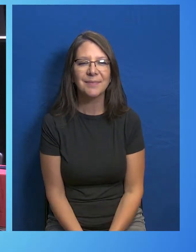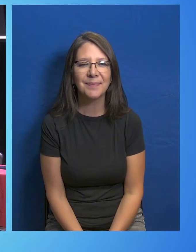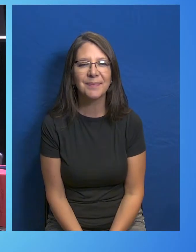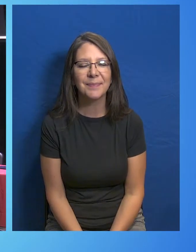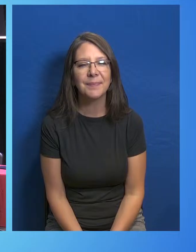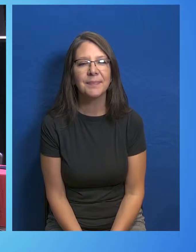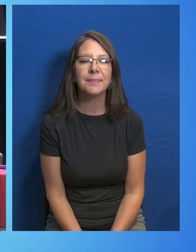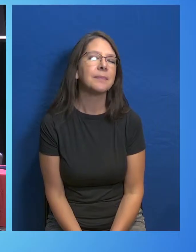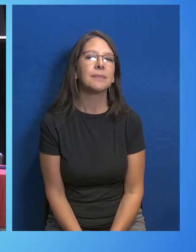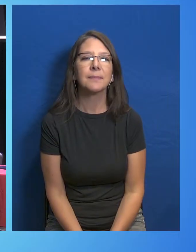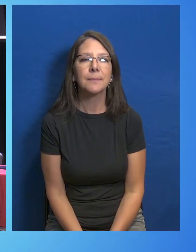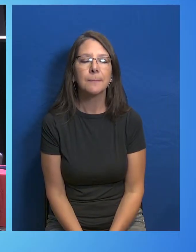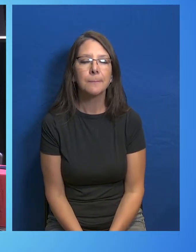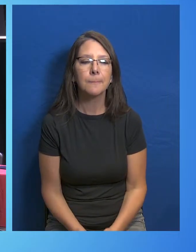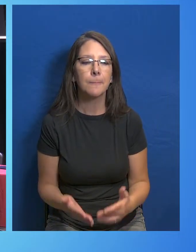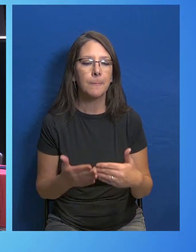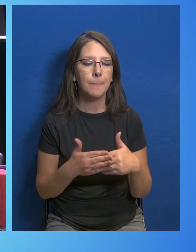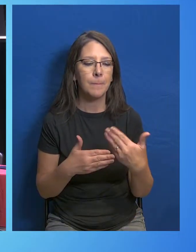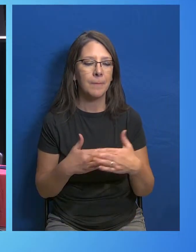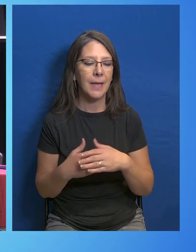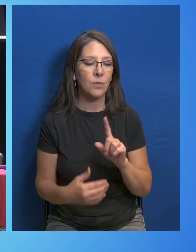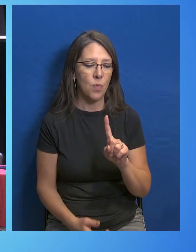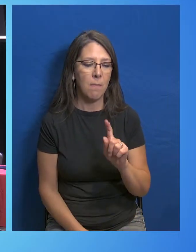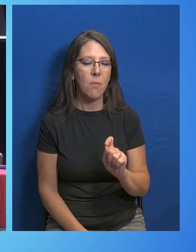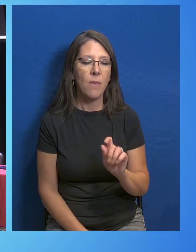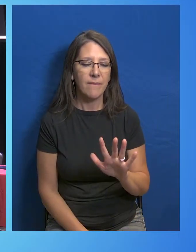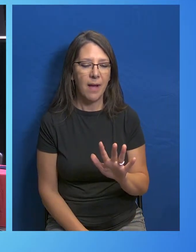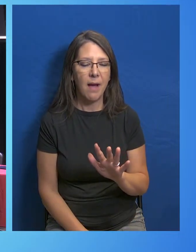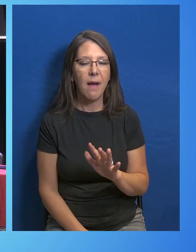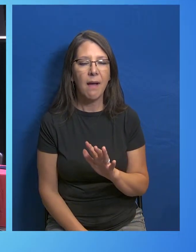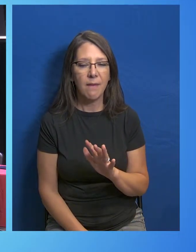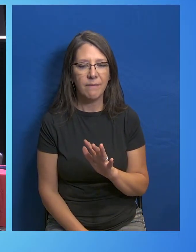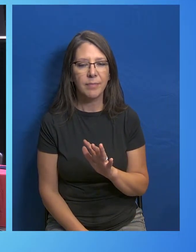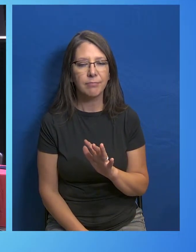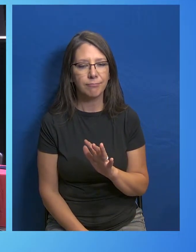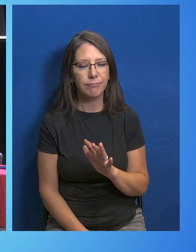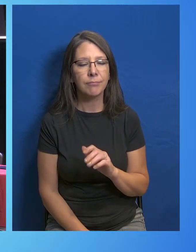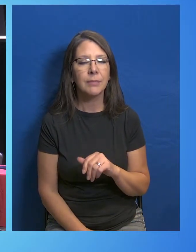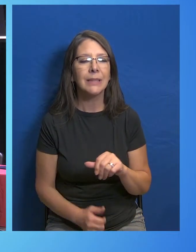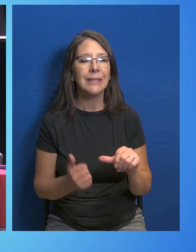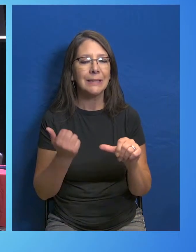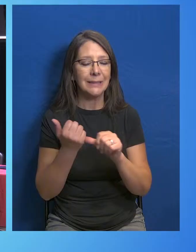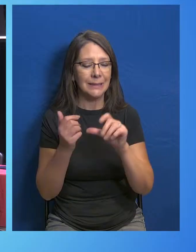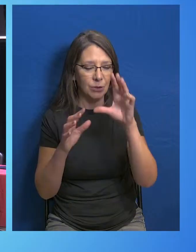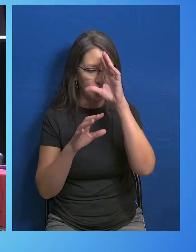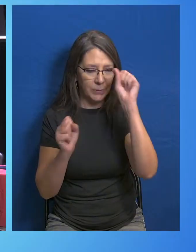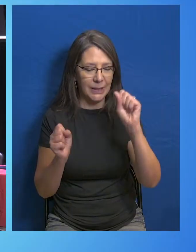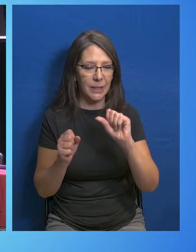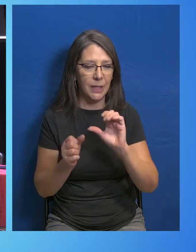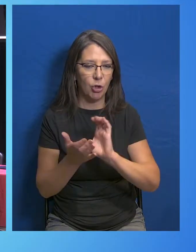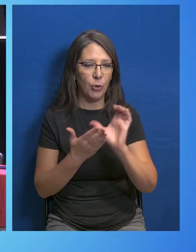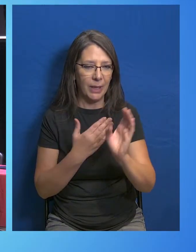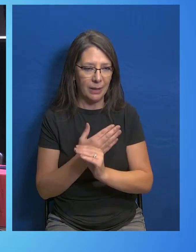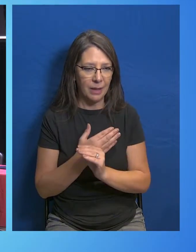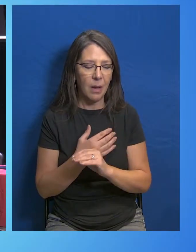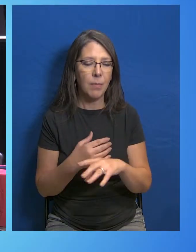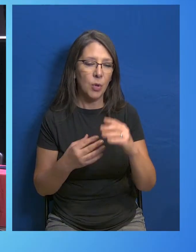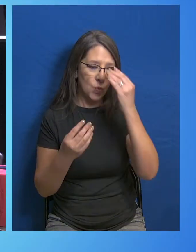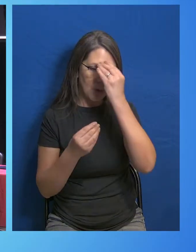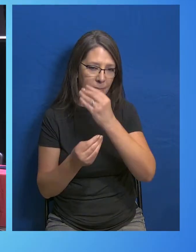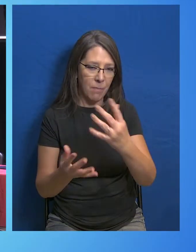Moving on, we're going to go to 1.5, which is Assistant Superintendent of Curriculum and Instruction